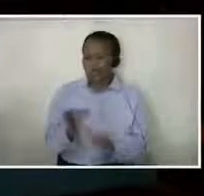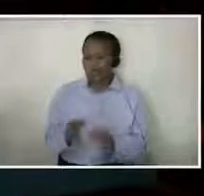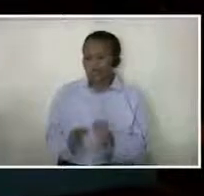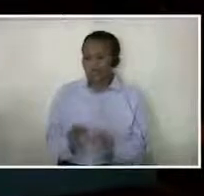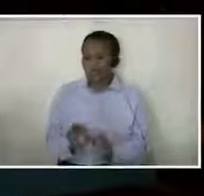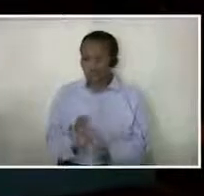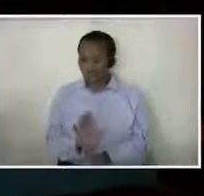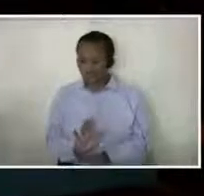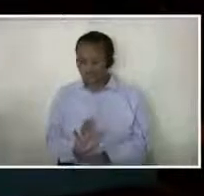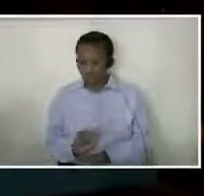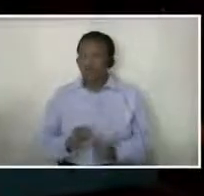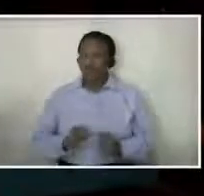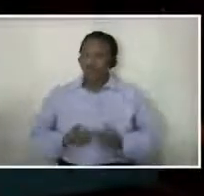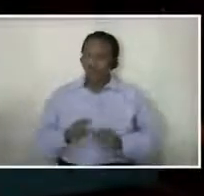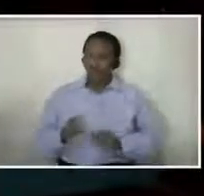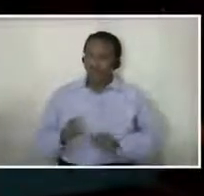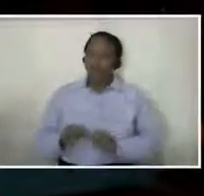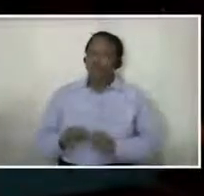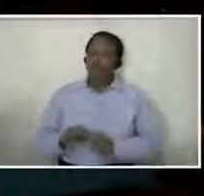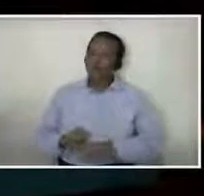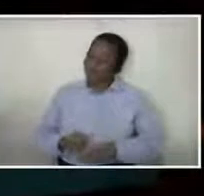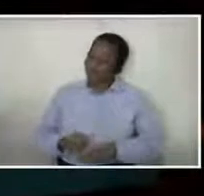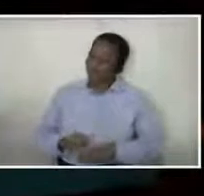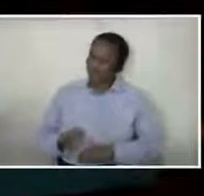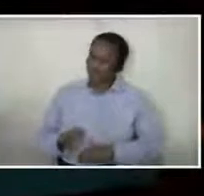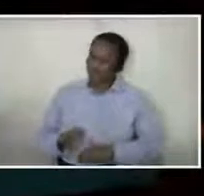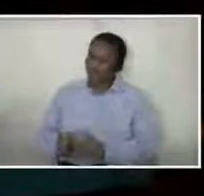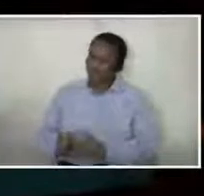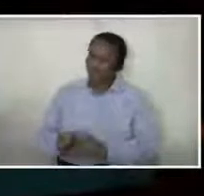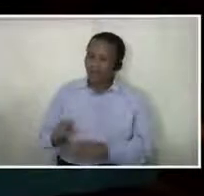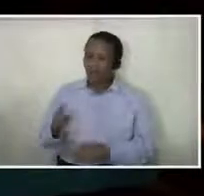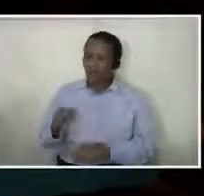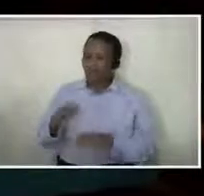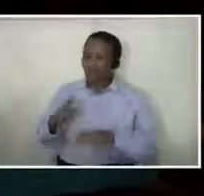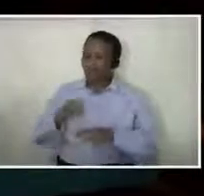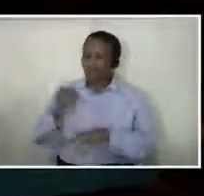led to the destabilization of various municipalities.